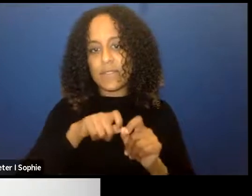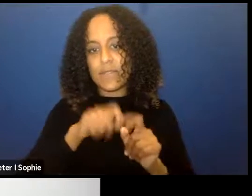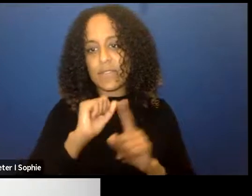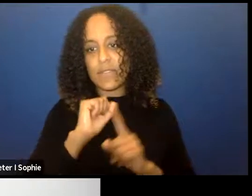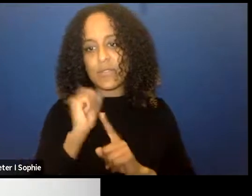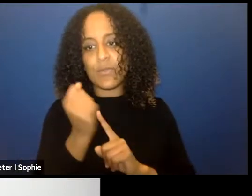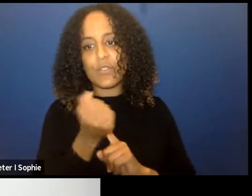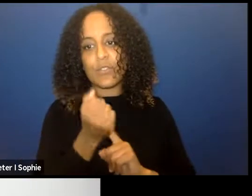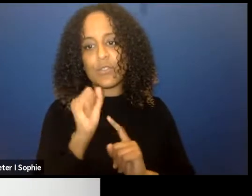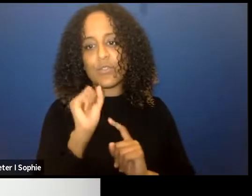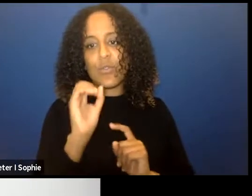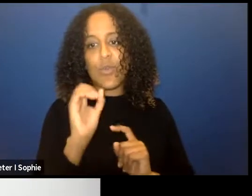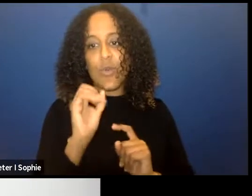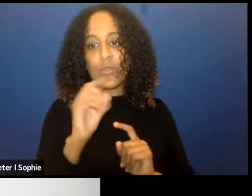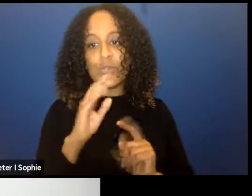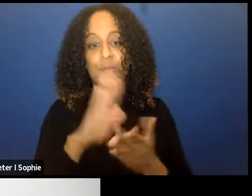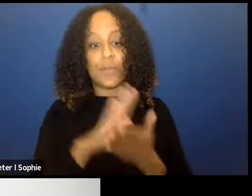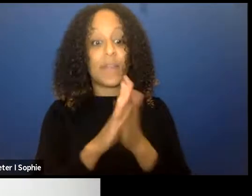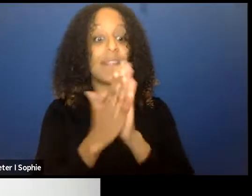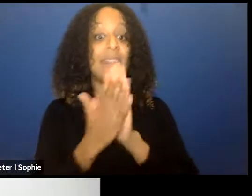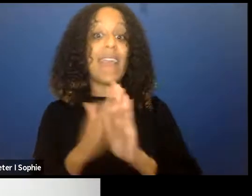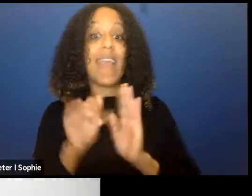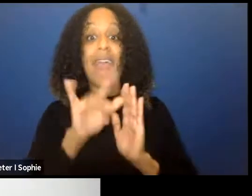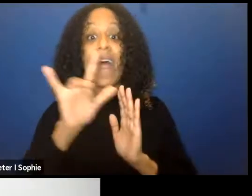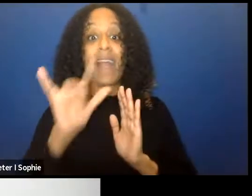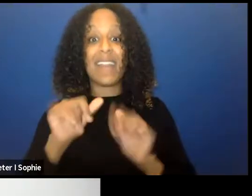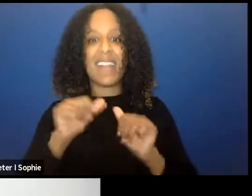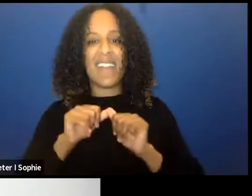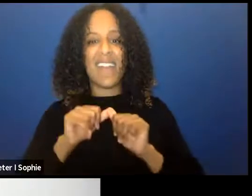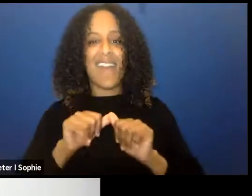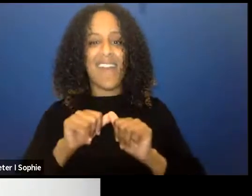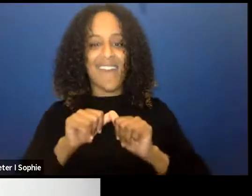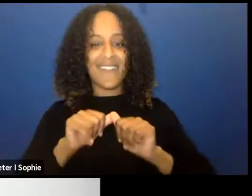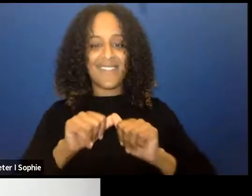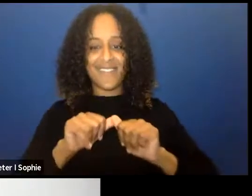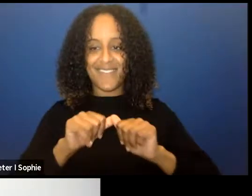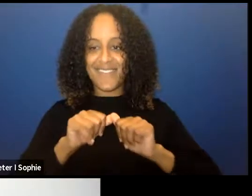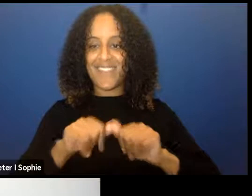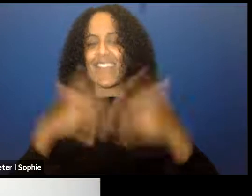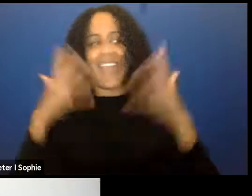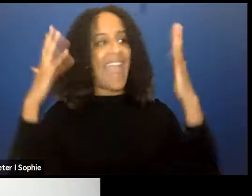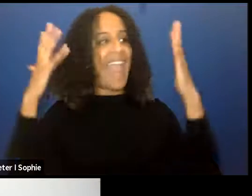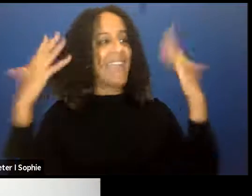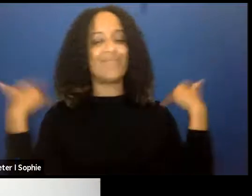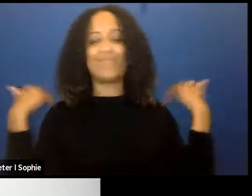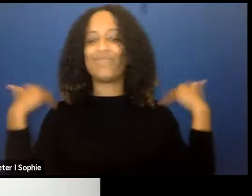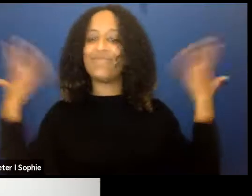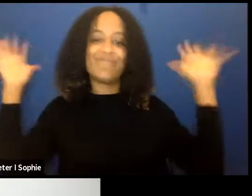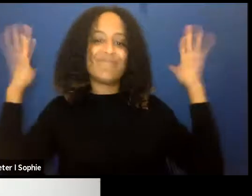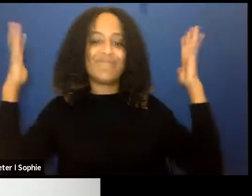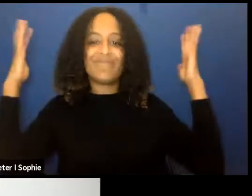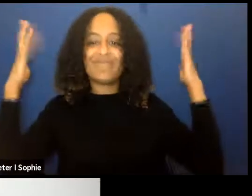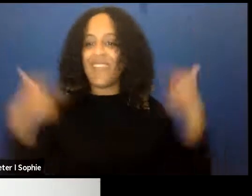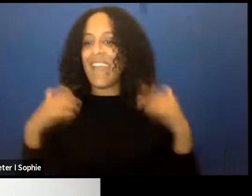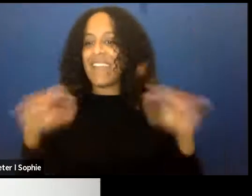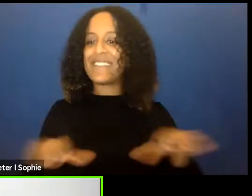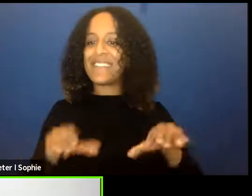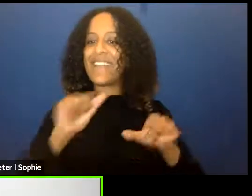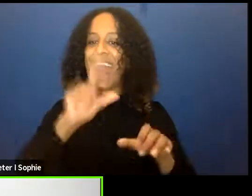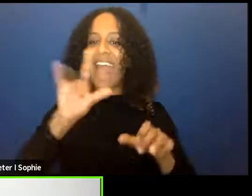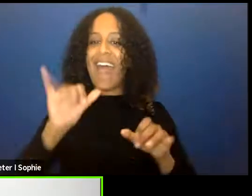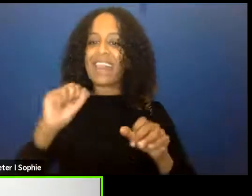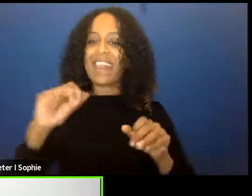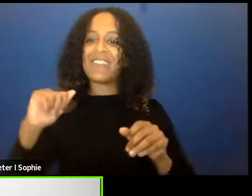just kind of say, to be an ally, it's a constant thing. There's no like, yay, pat on my back, I did allyship today.